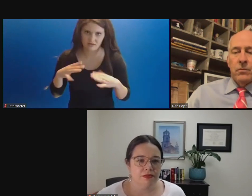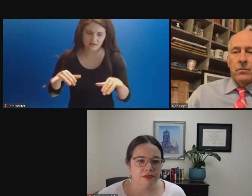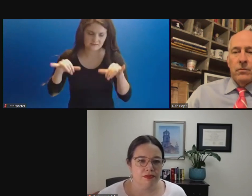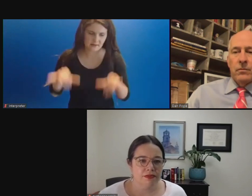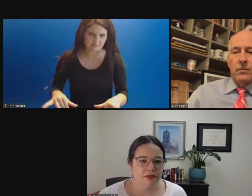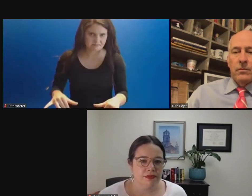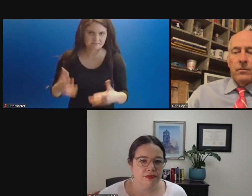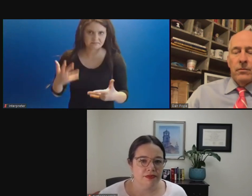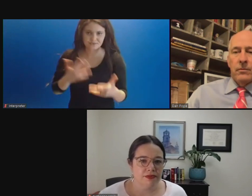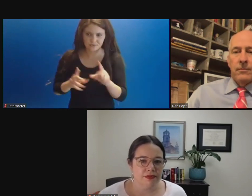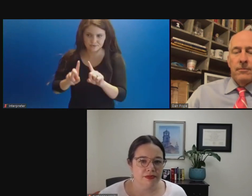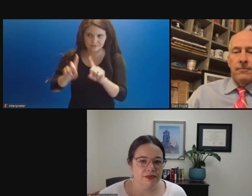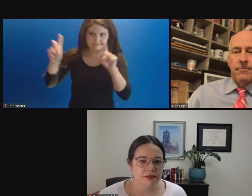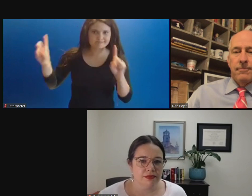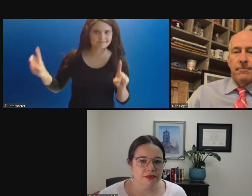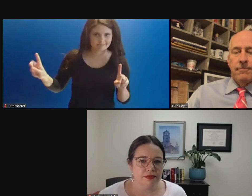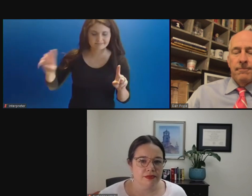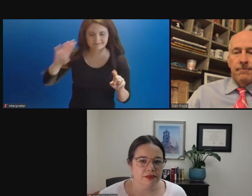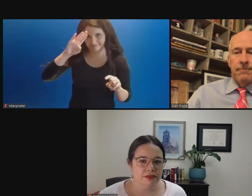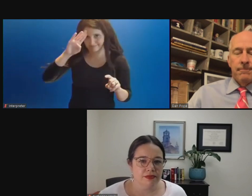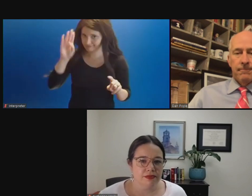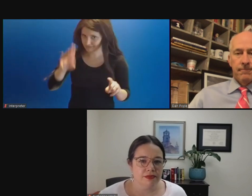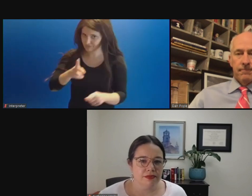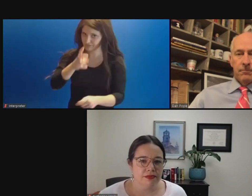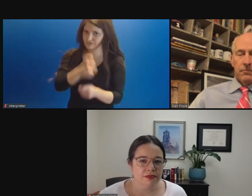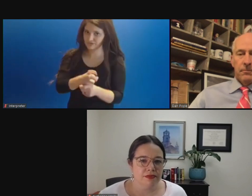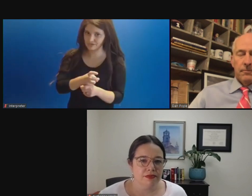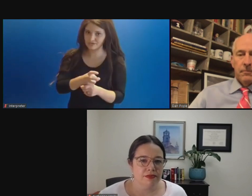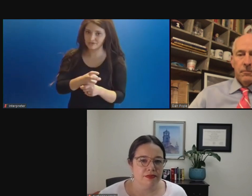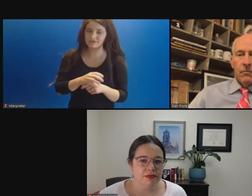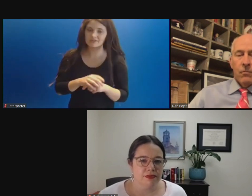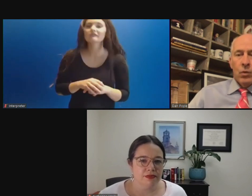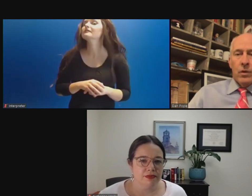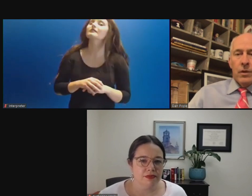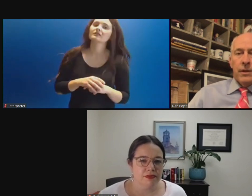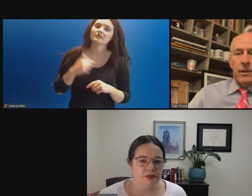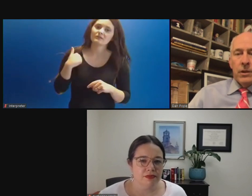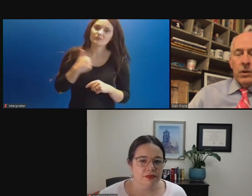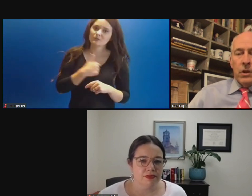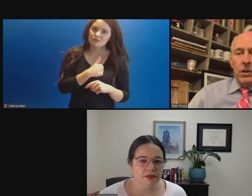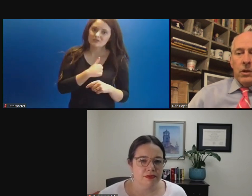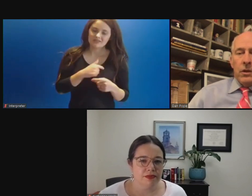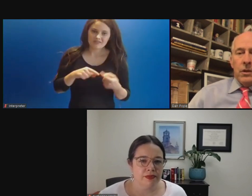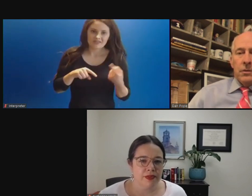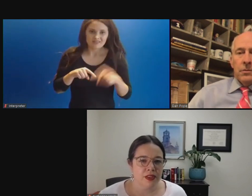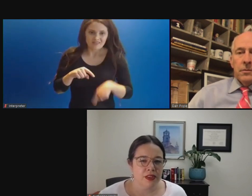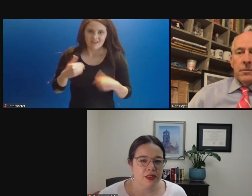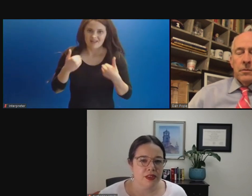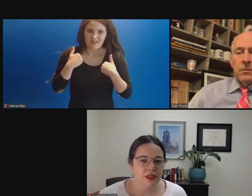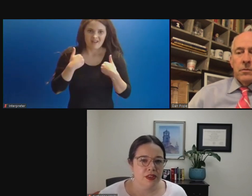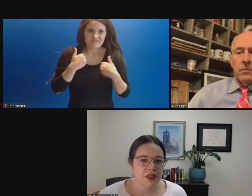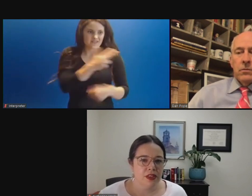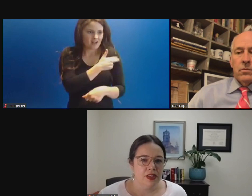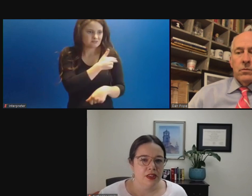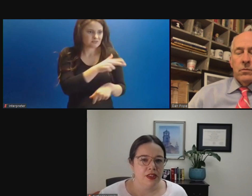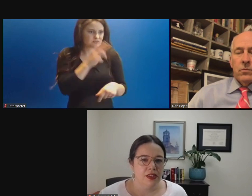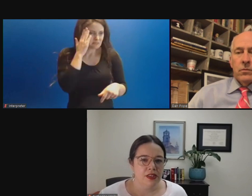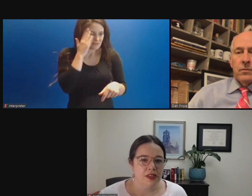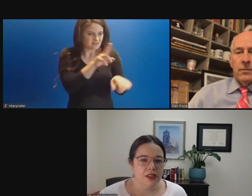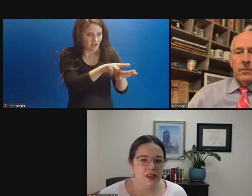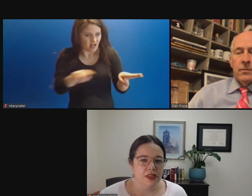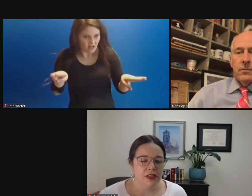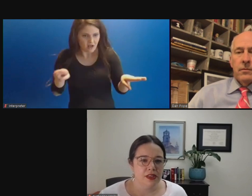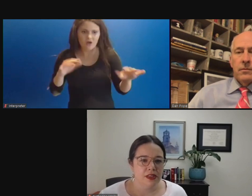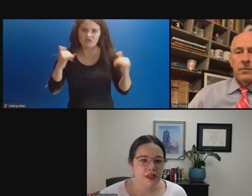that's hard, but we can't afford, our hospital beds right now, we're doing just fine